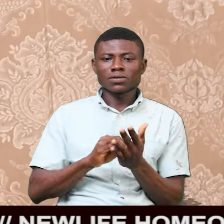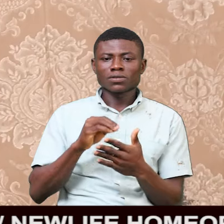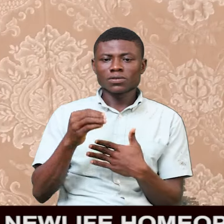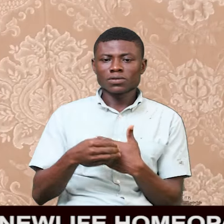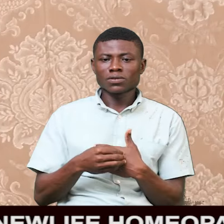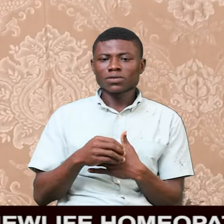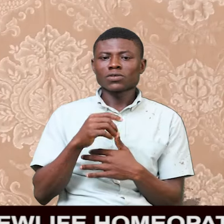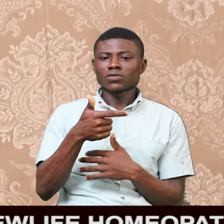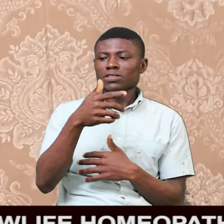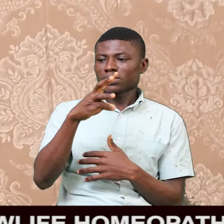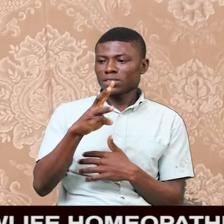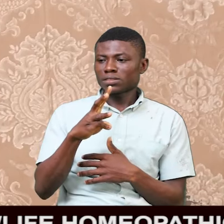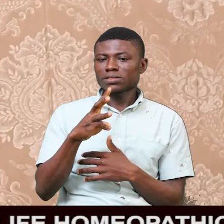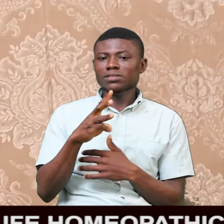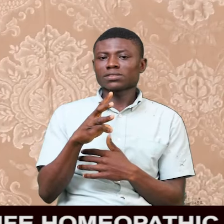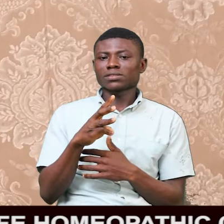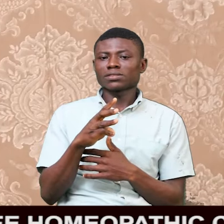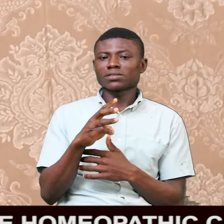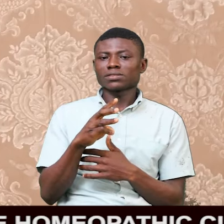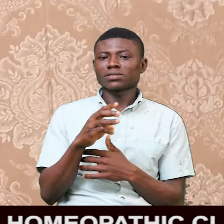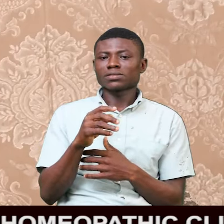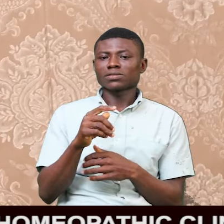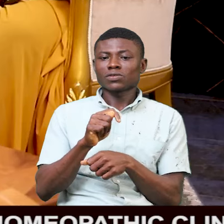October 26th, I hear your traditional marriage.